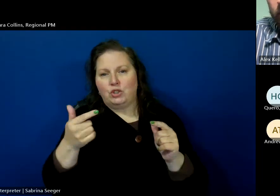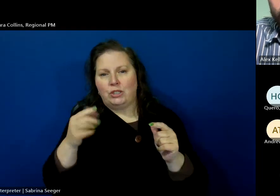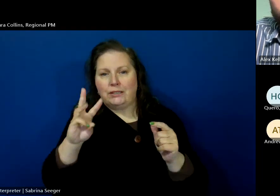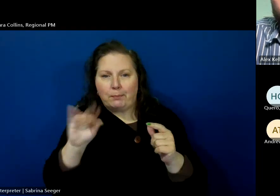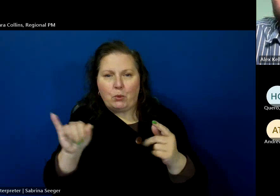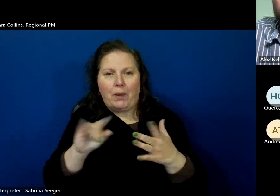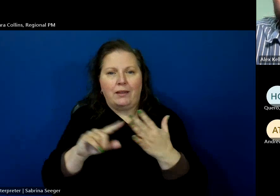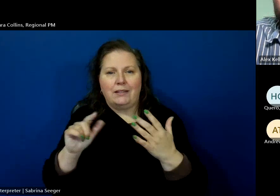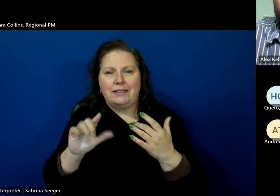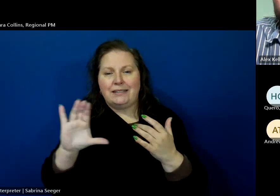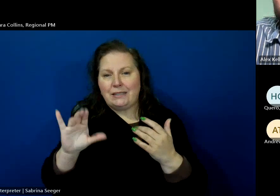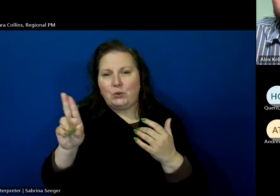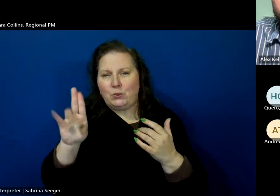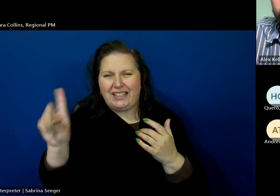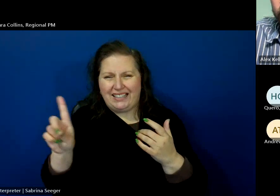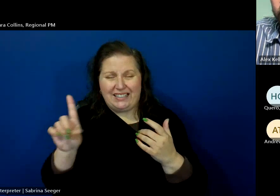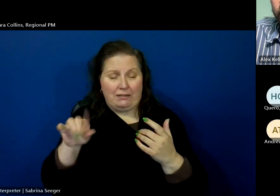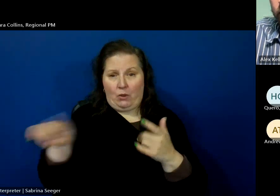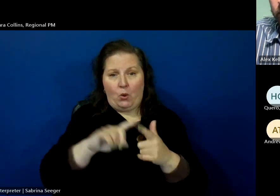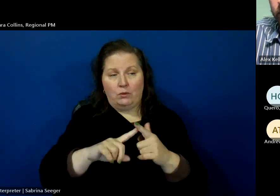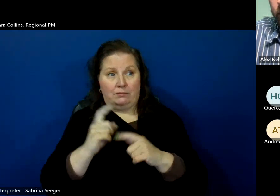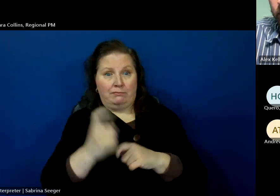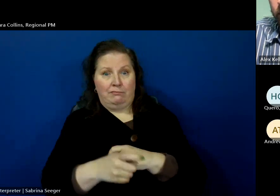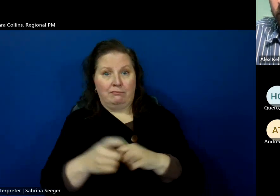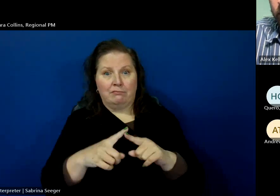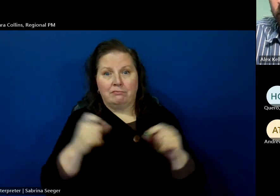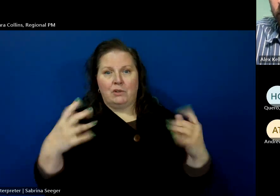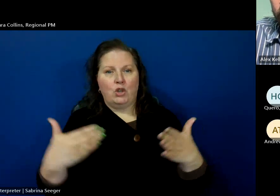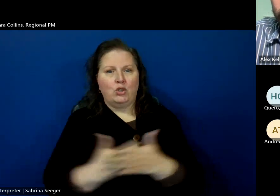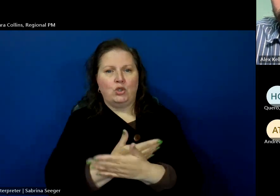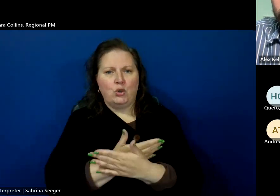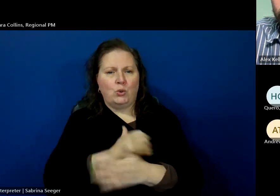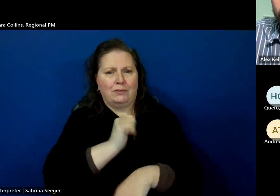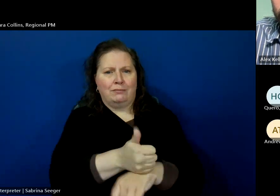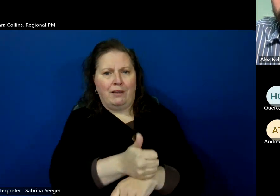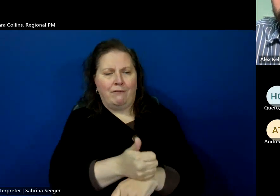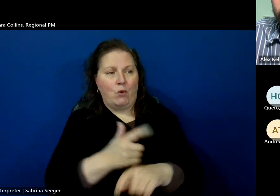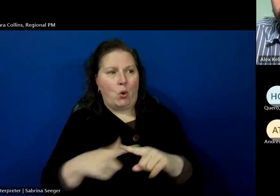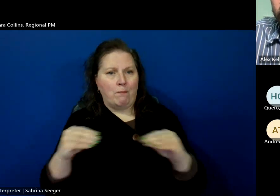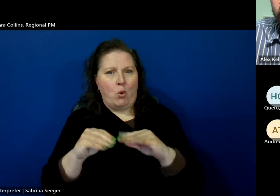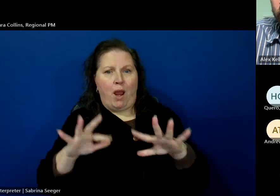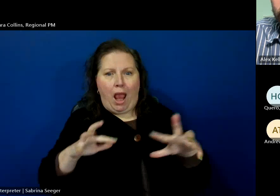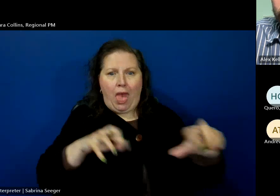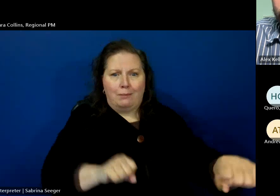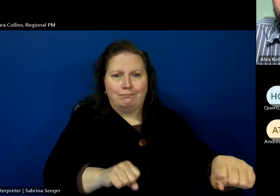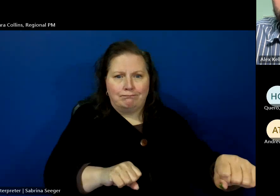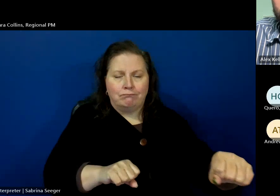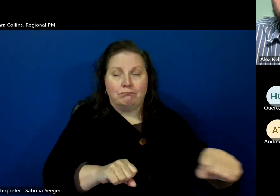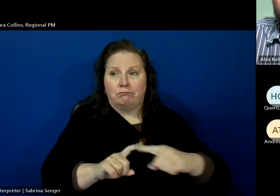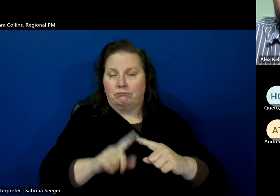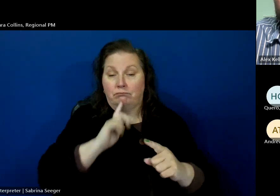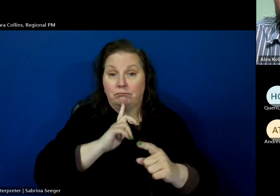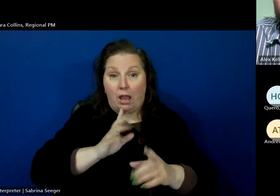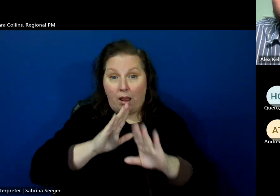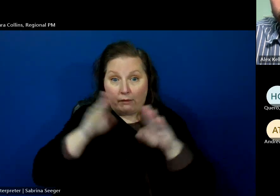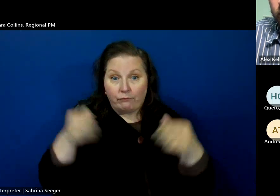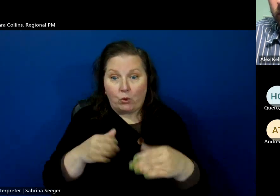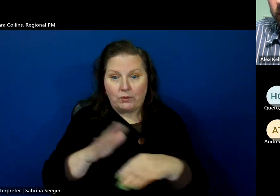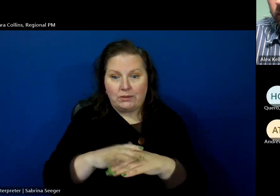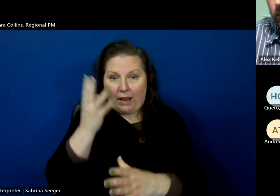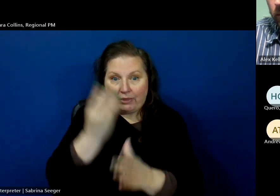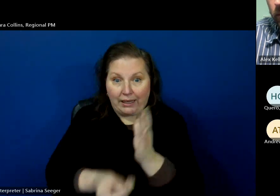and the CUDs, and we're going to grant huge new footprints to monopolies. We're not going to address, here's a